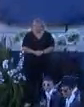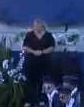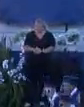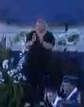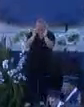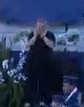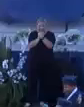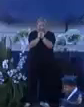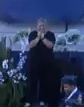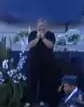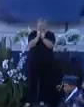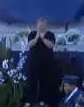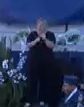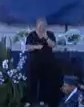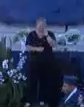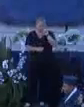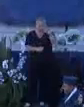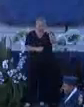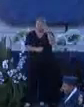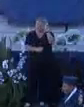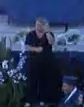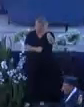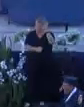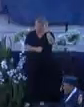Athletic Award, royal blue.